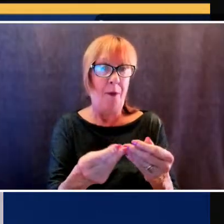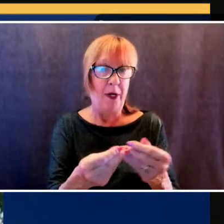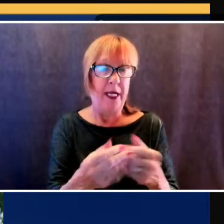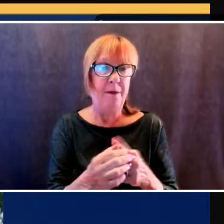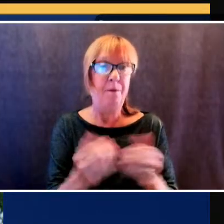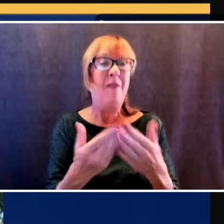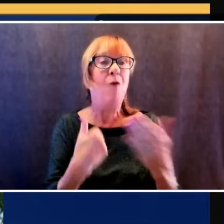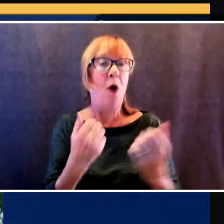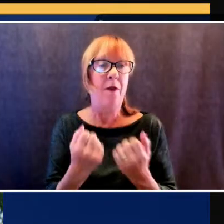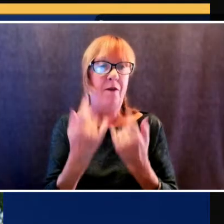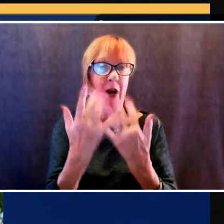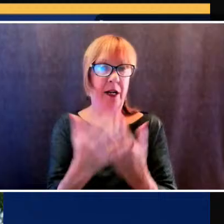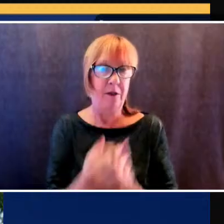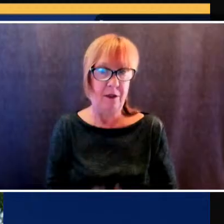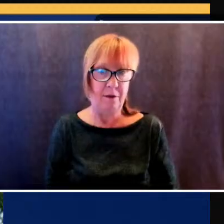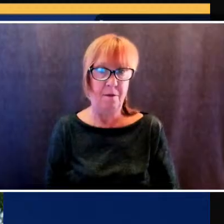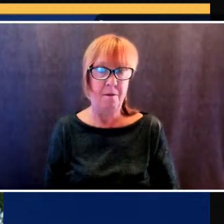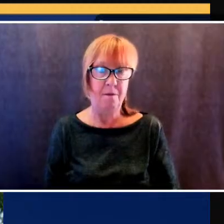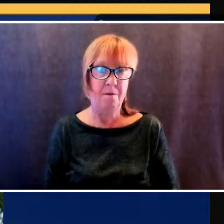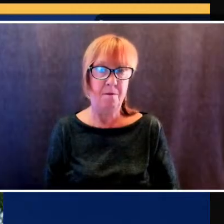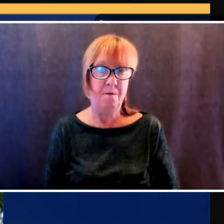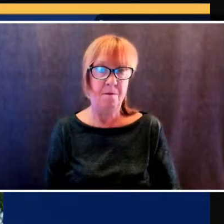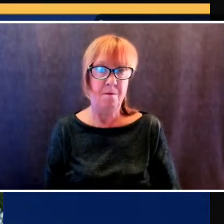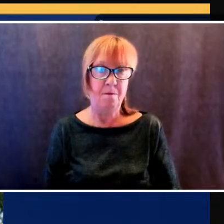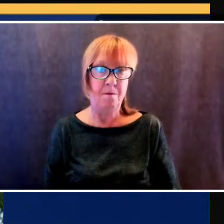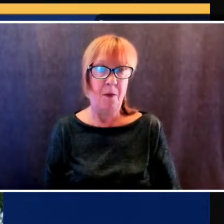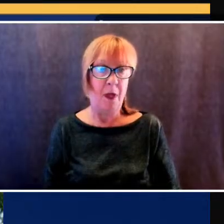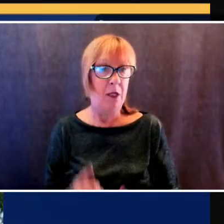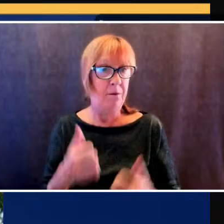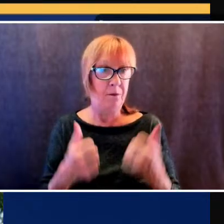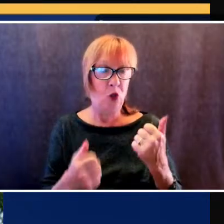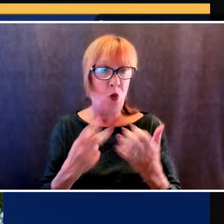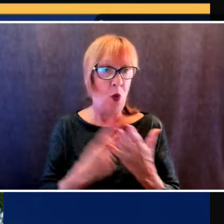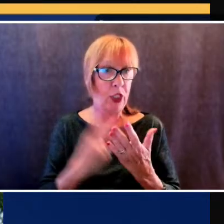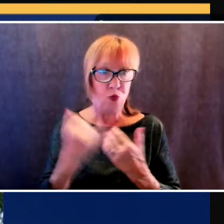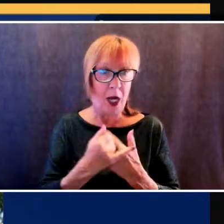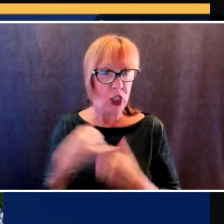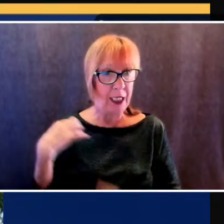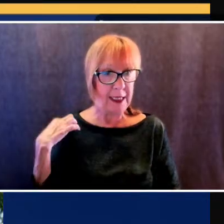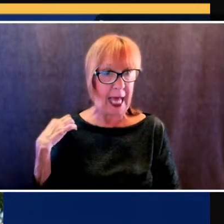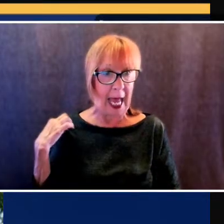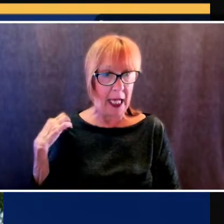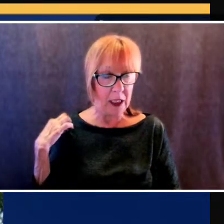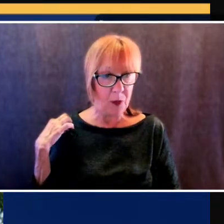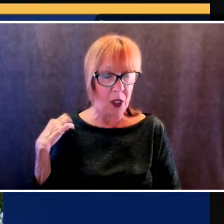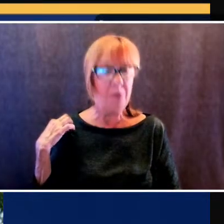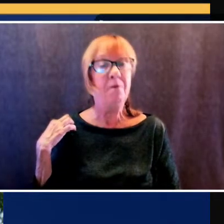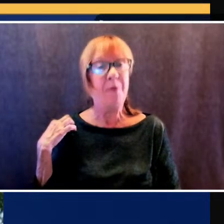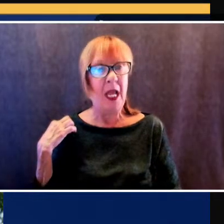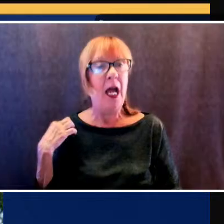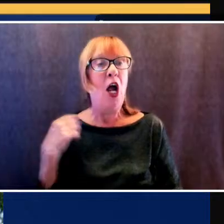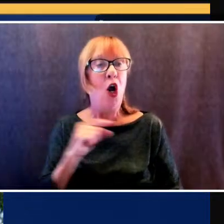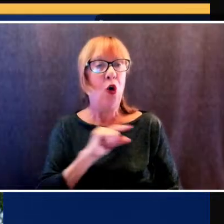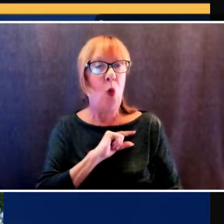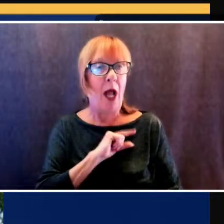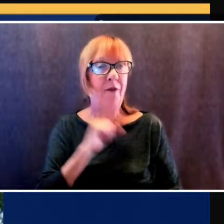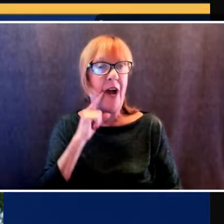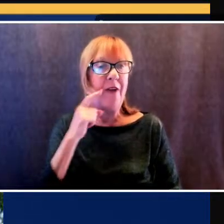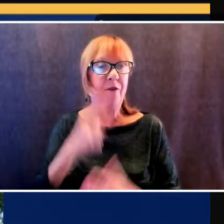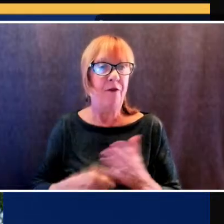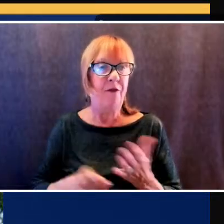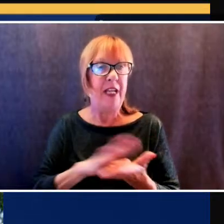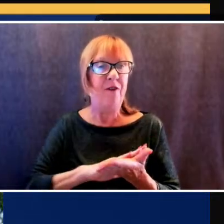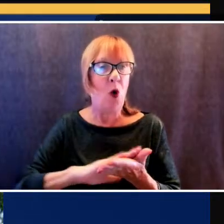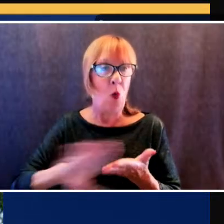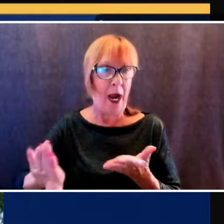please. So what projects are eligible? A project qualifies for a fee waiver or refund if